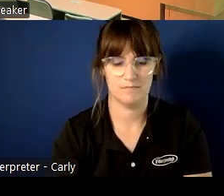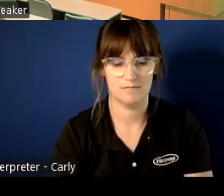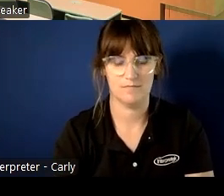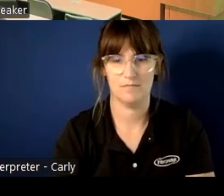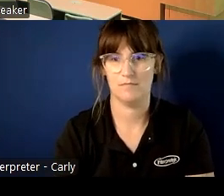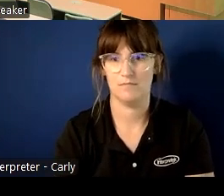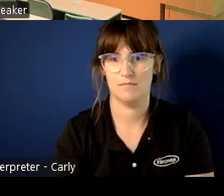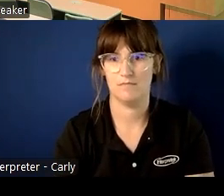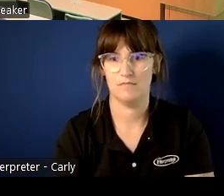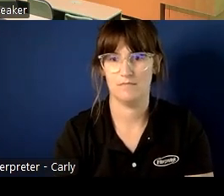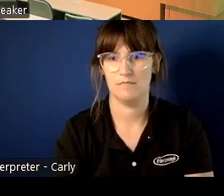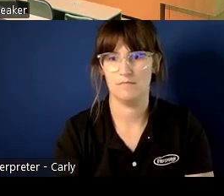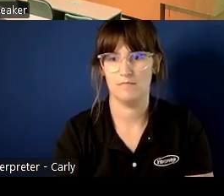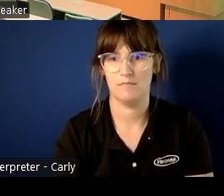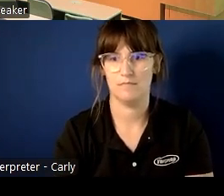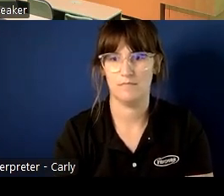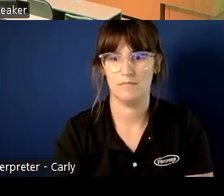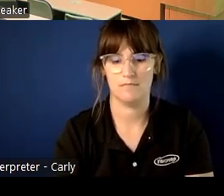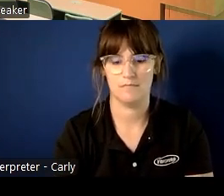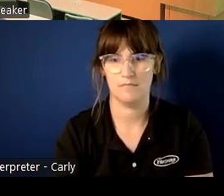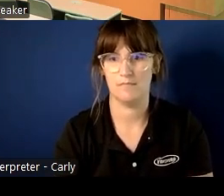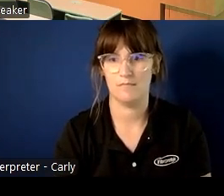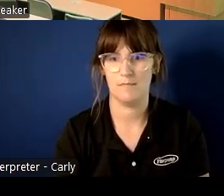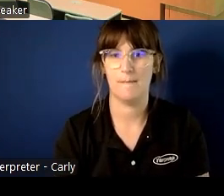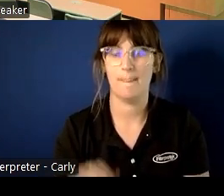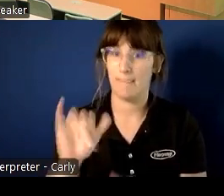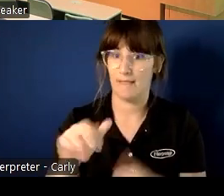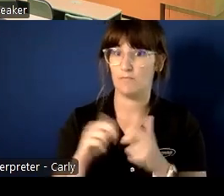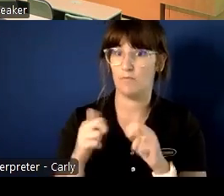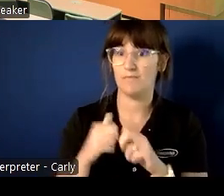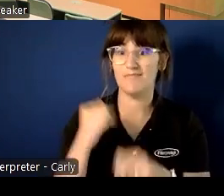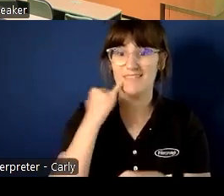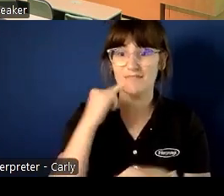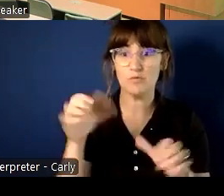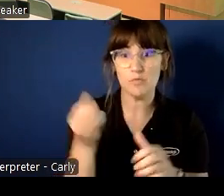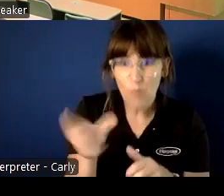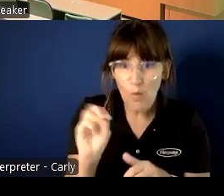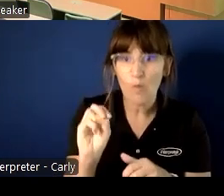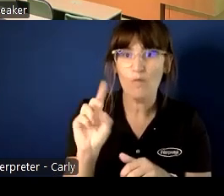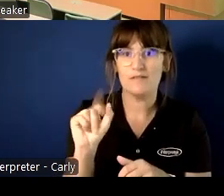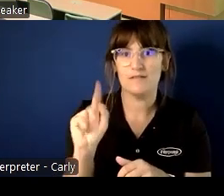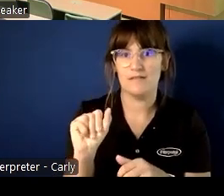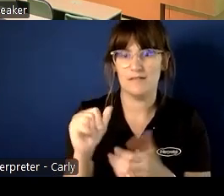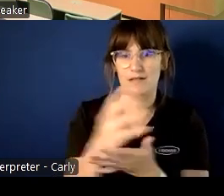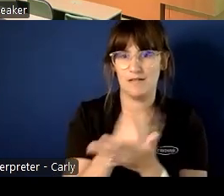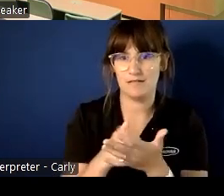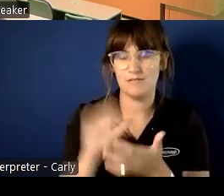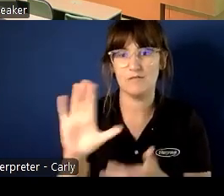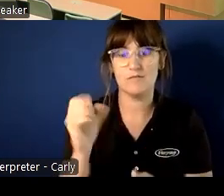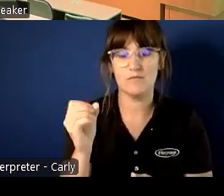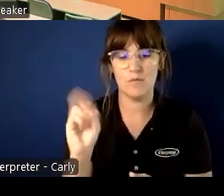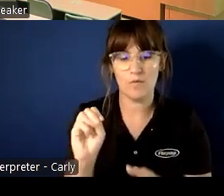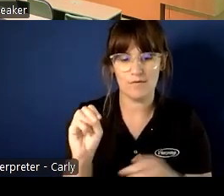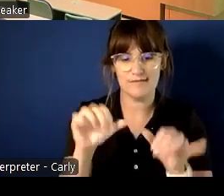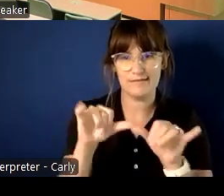that's a problem because unless you're doing your own data collection, your own systematic